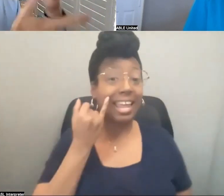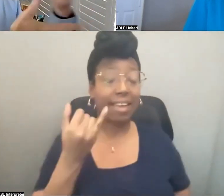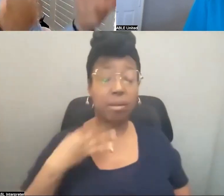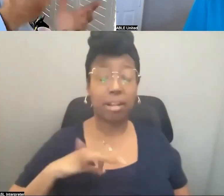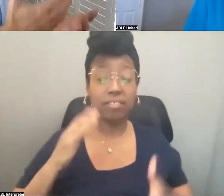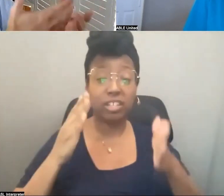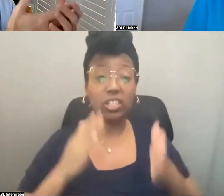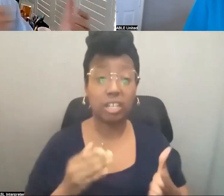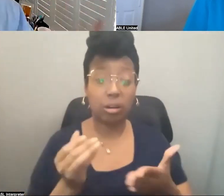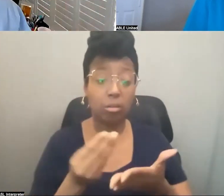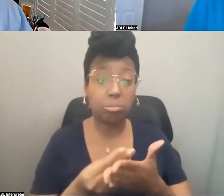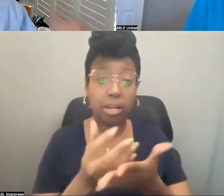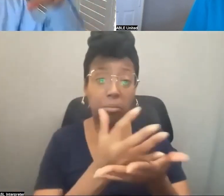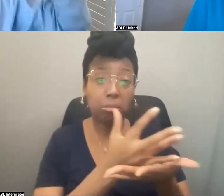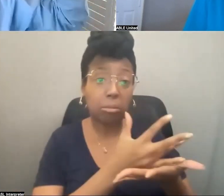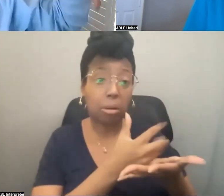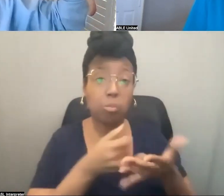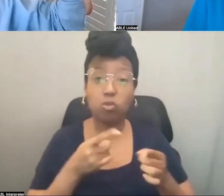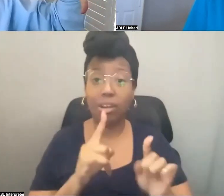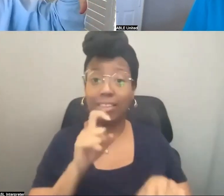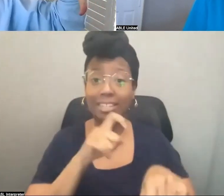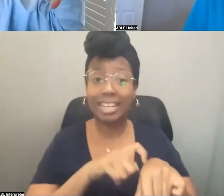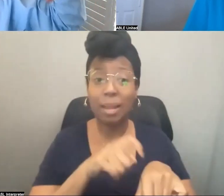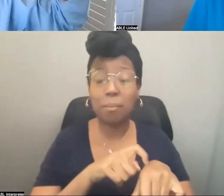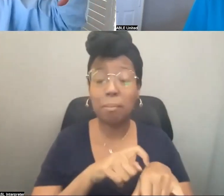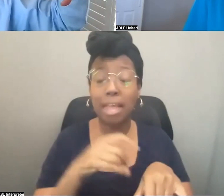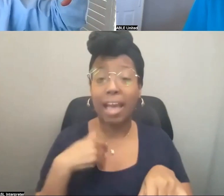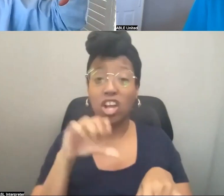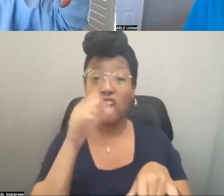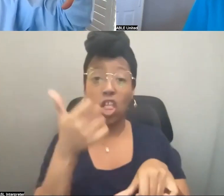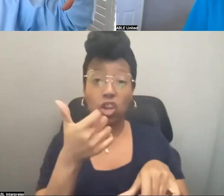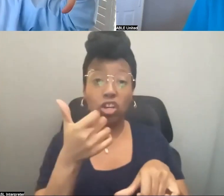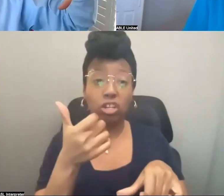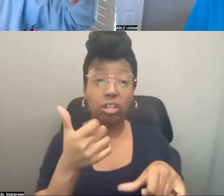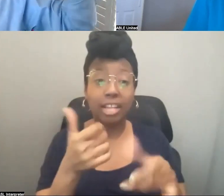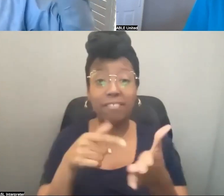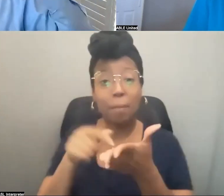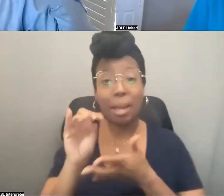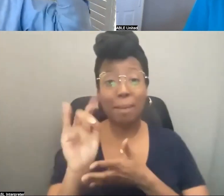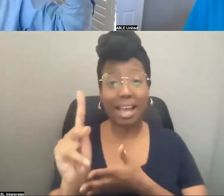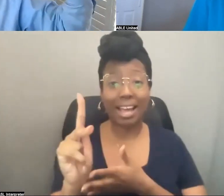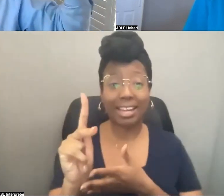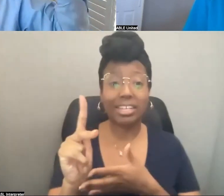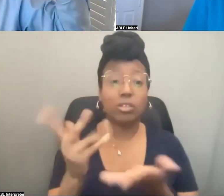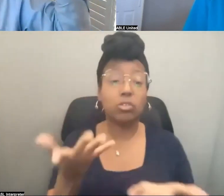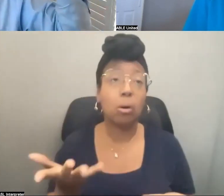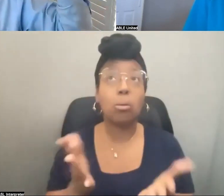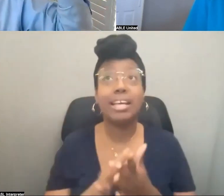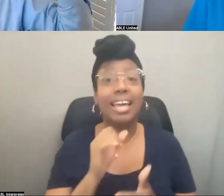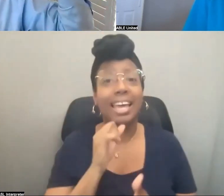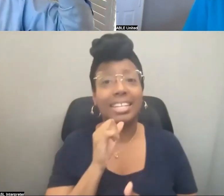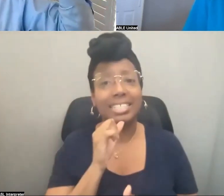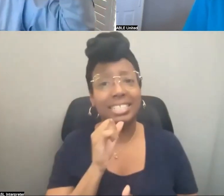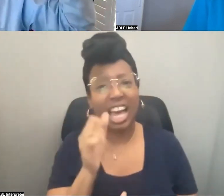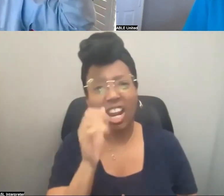has accumulated or received funds during their lifetime, they may have another trust that has the payback provision. So it's not uncommon at all that we